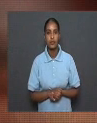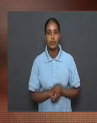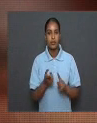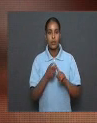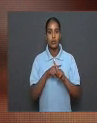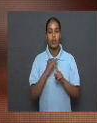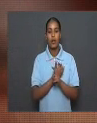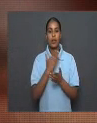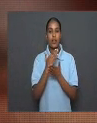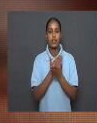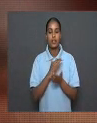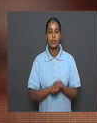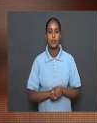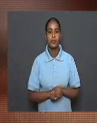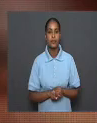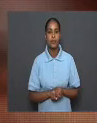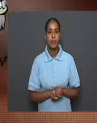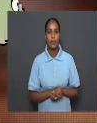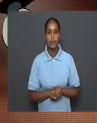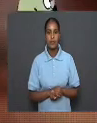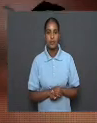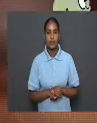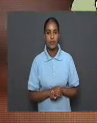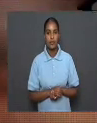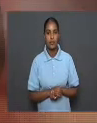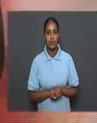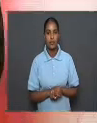Let's get back to our lesson.